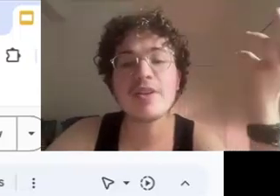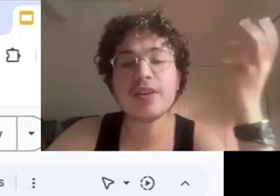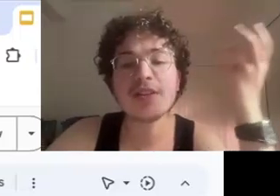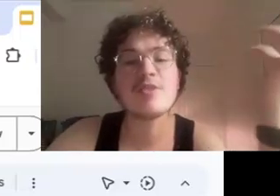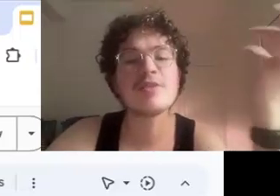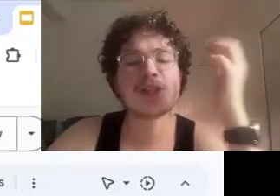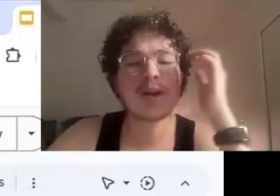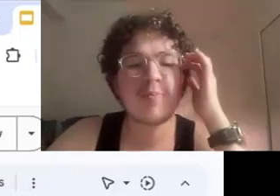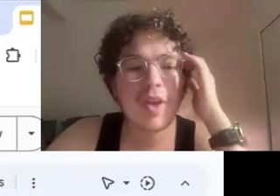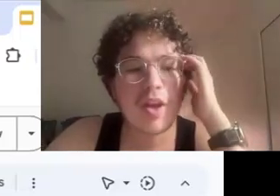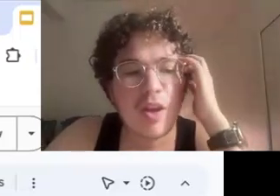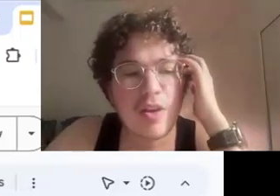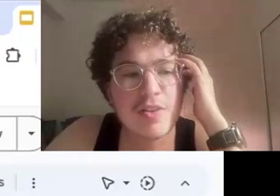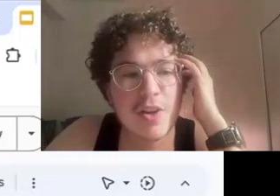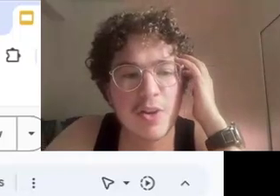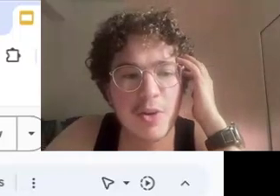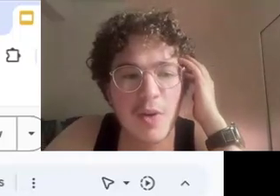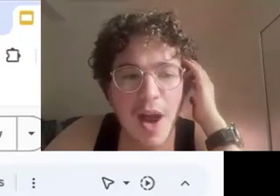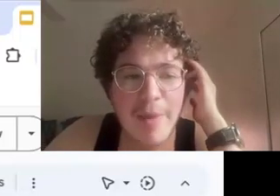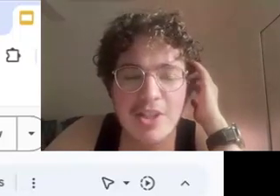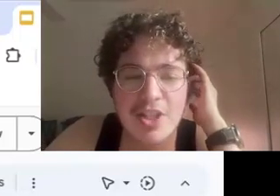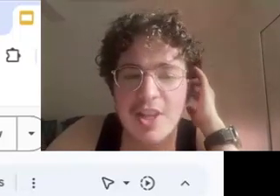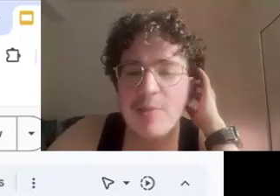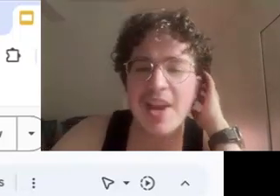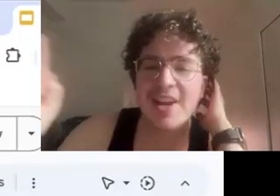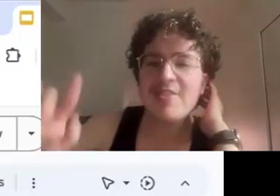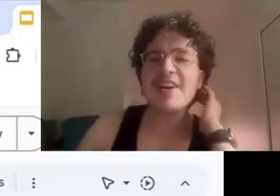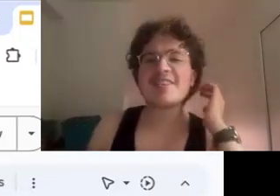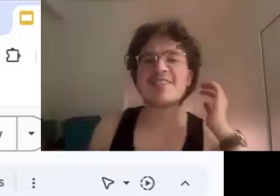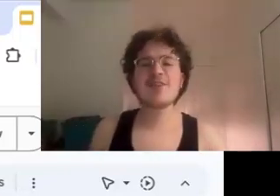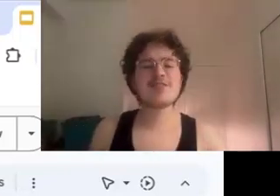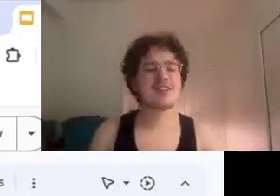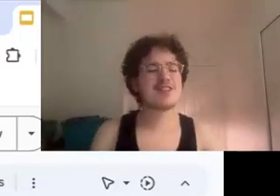something break? I don't know. I'm not in my apartment. I'm staying in a friend's place right now.